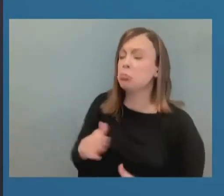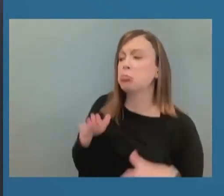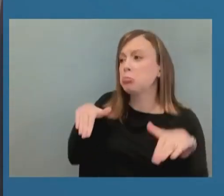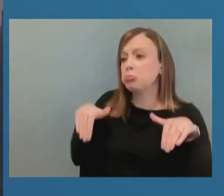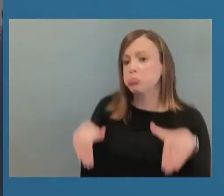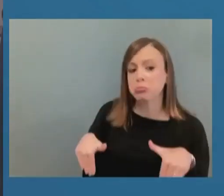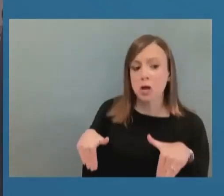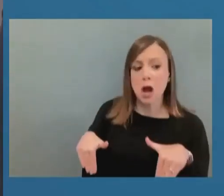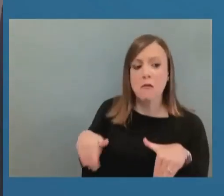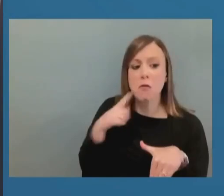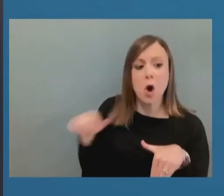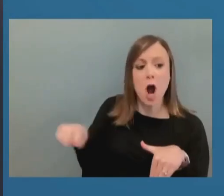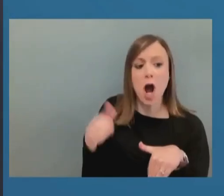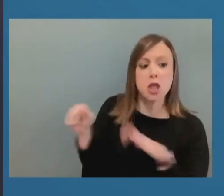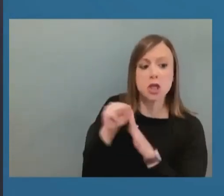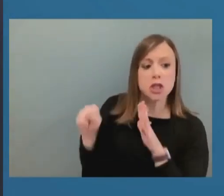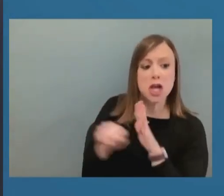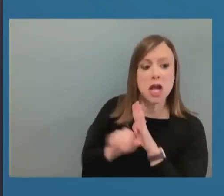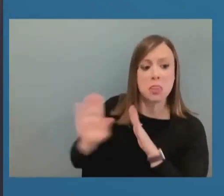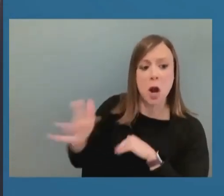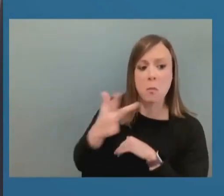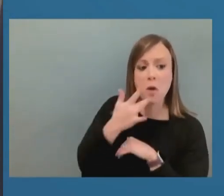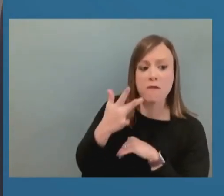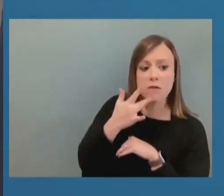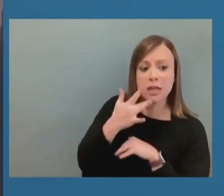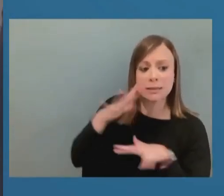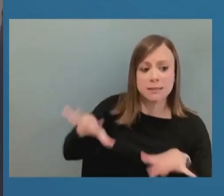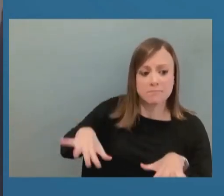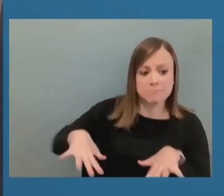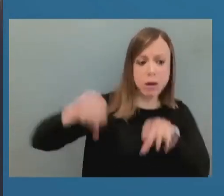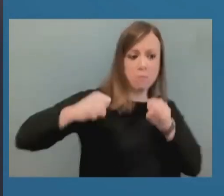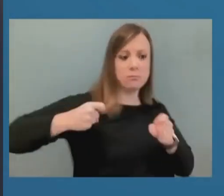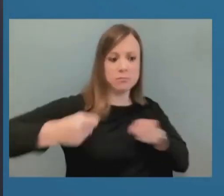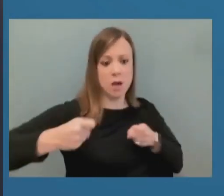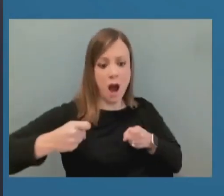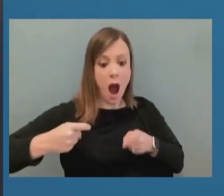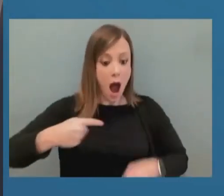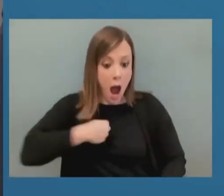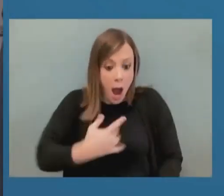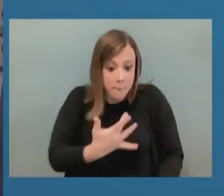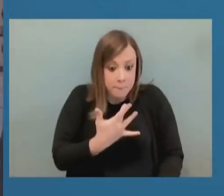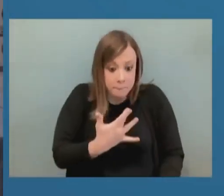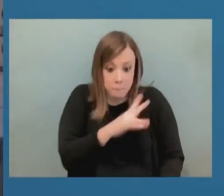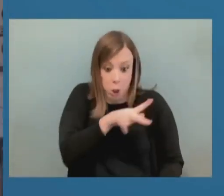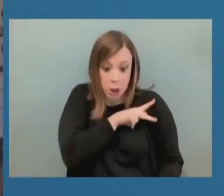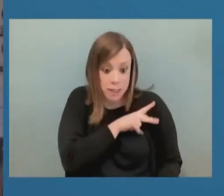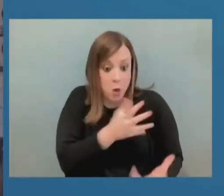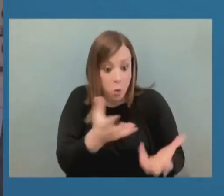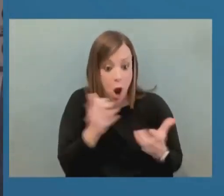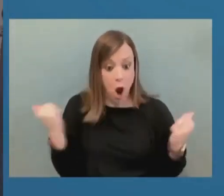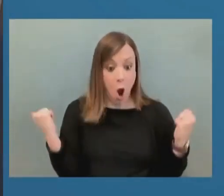would like to have all the New York teams playing in New York, okay? Okay?